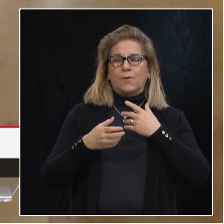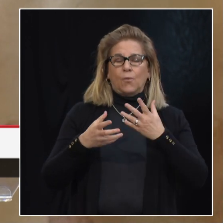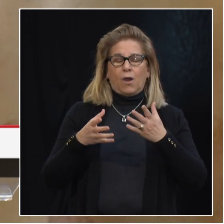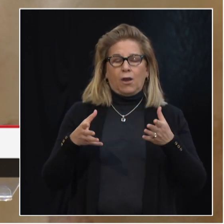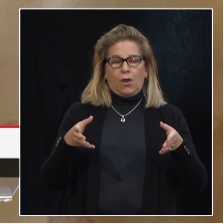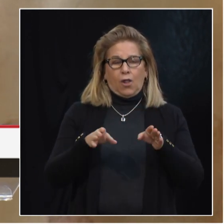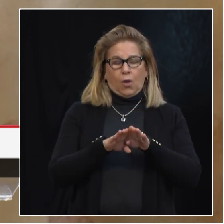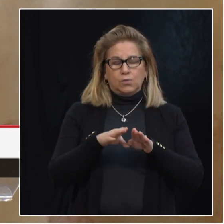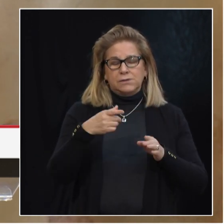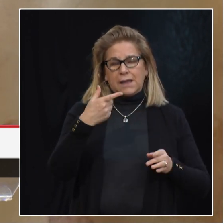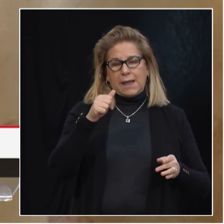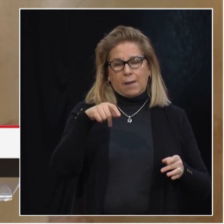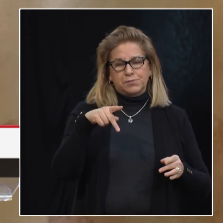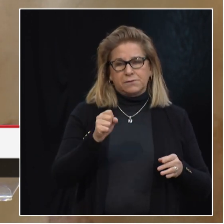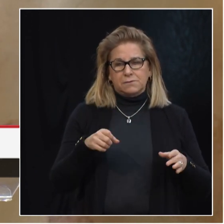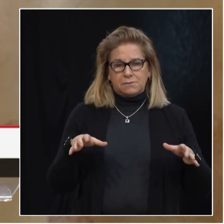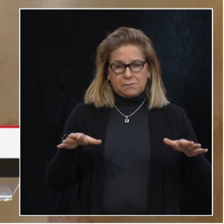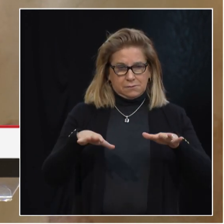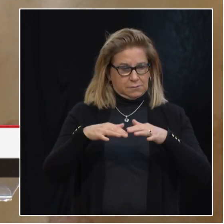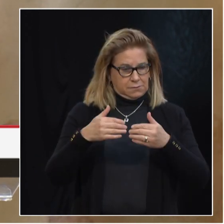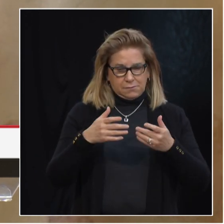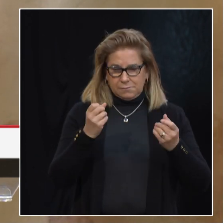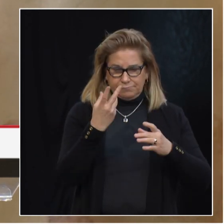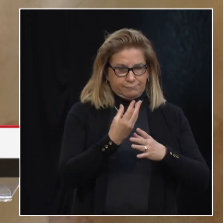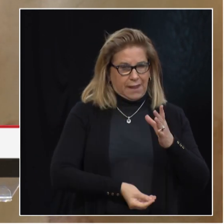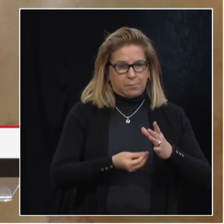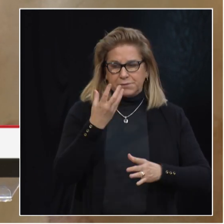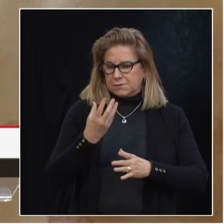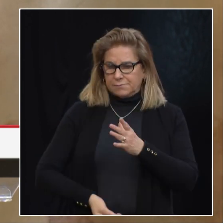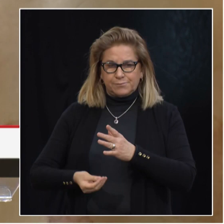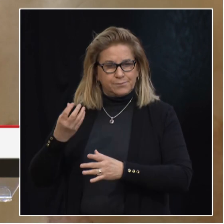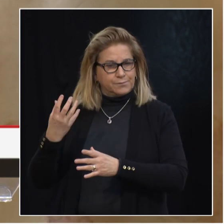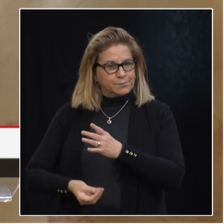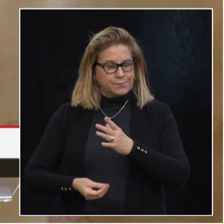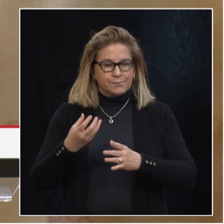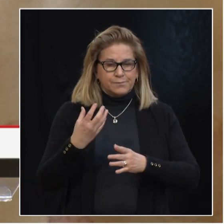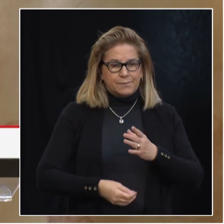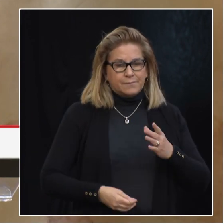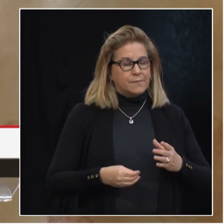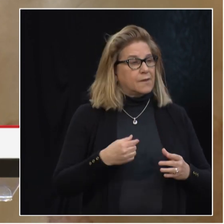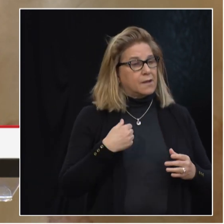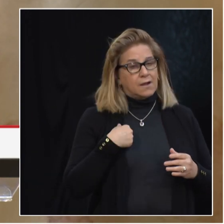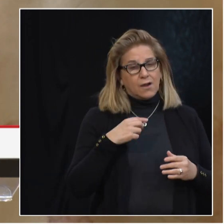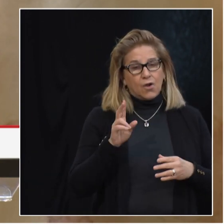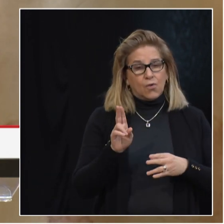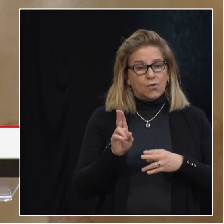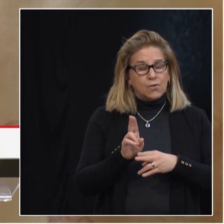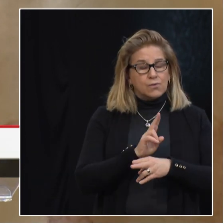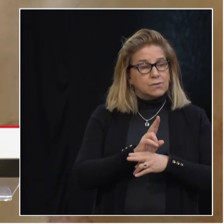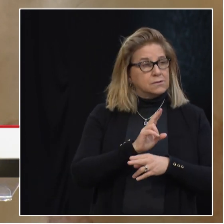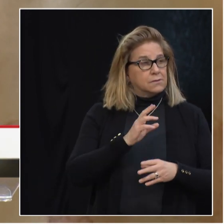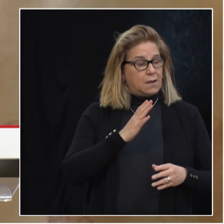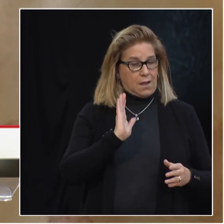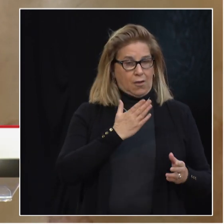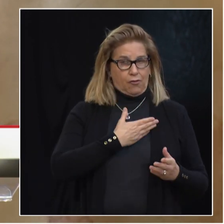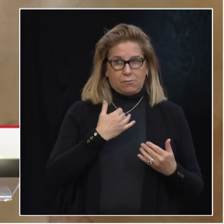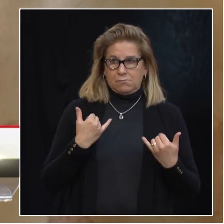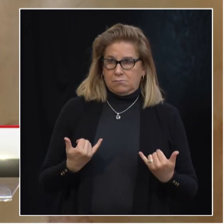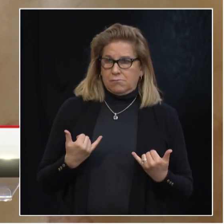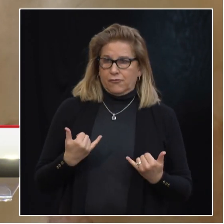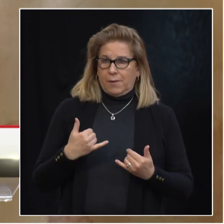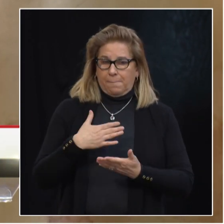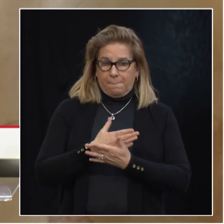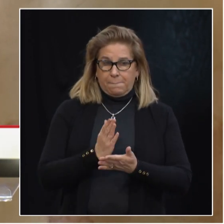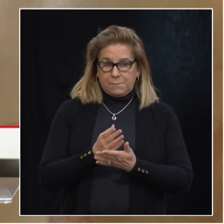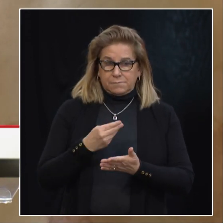credit, and the resources of the District of Columbia government to remedy inequities that exist for disadvantaged minority business owners in the District of